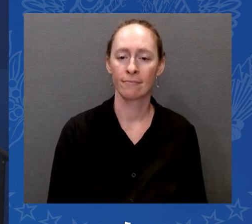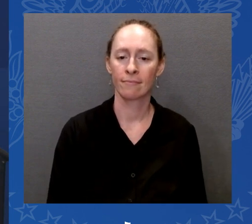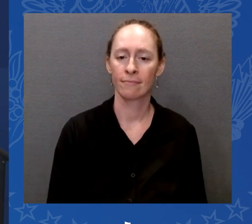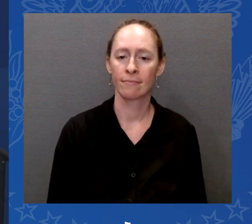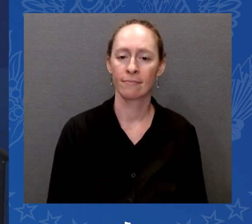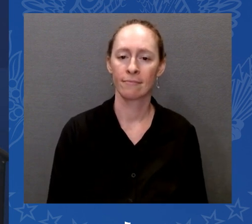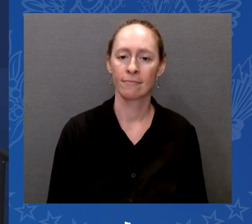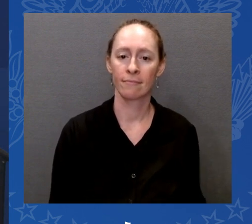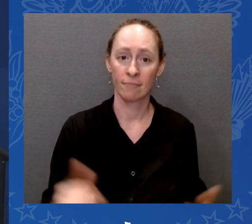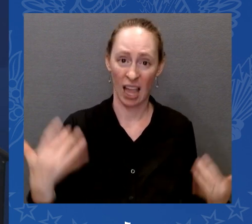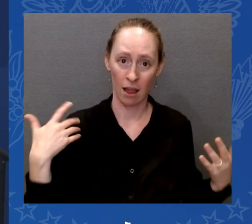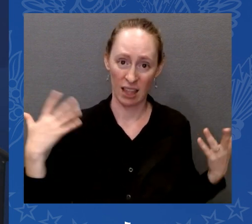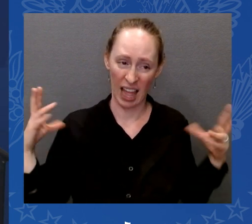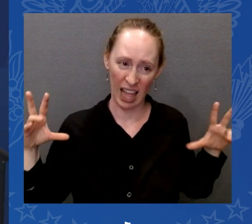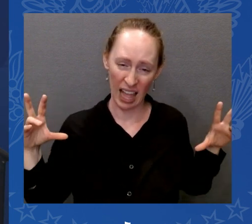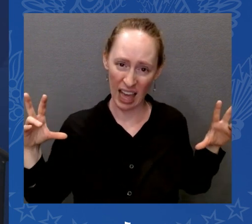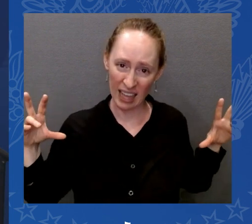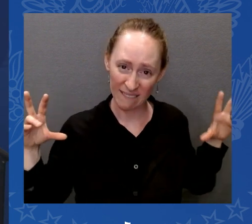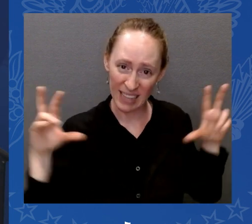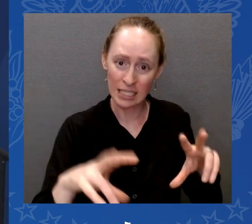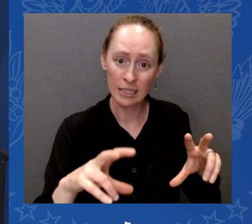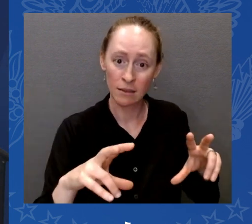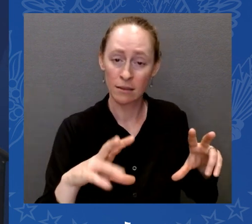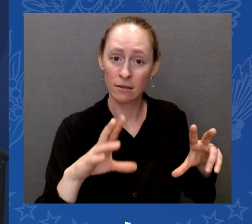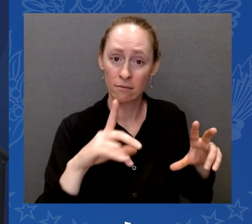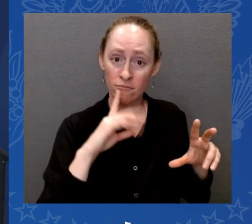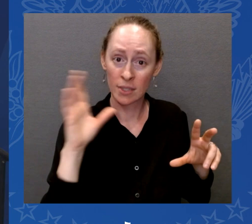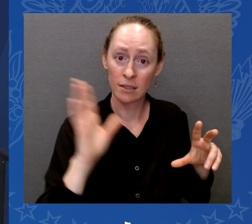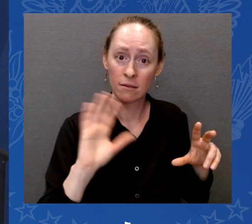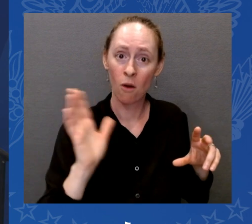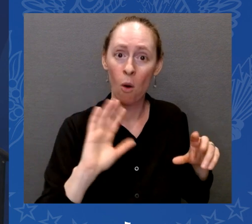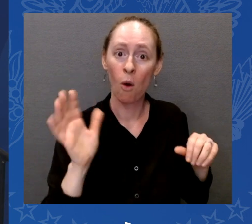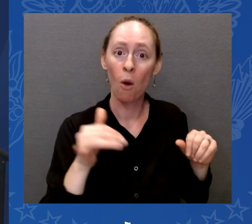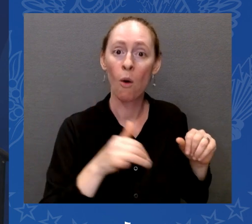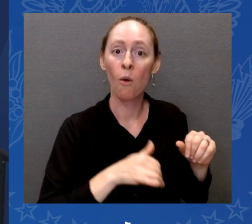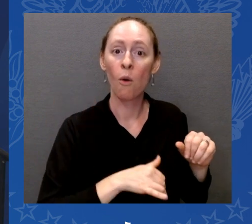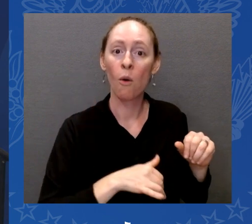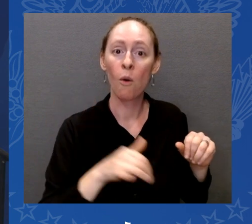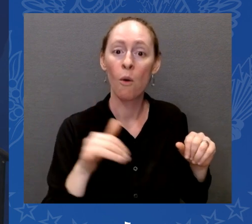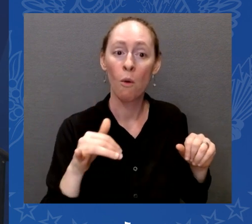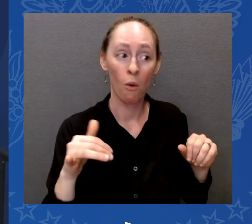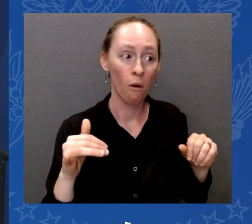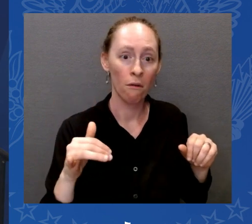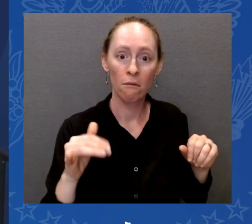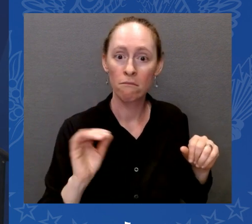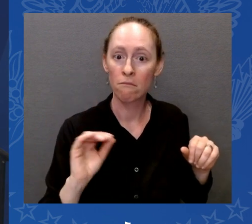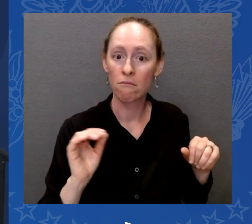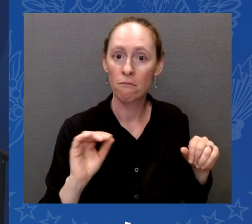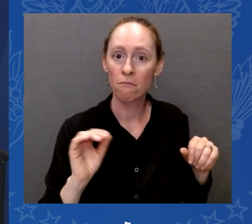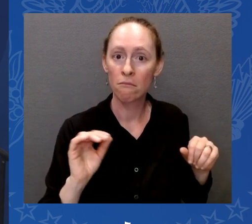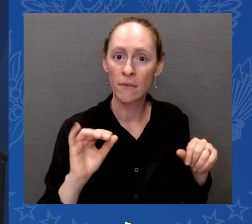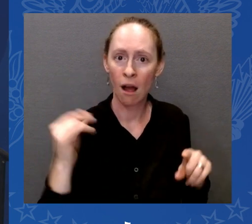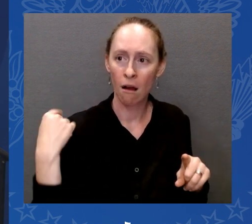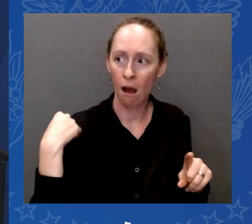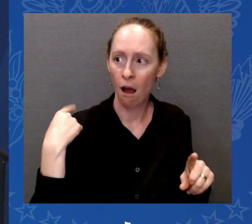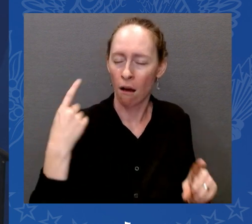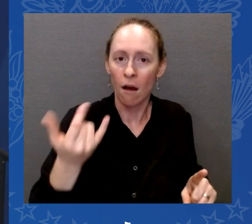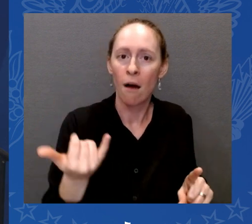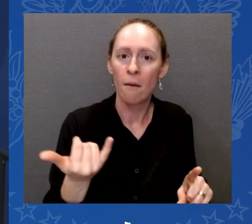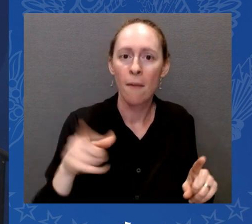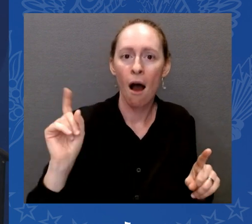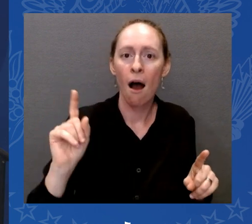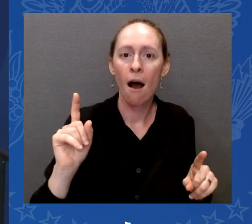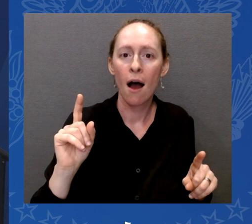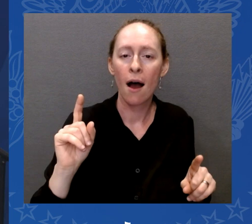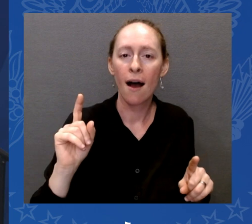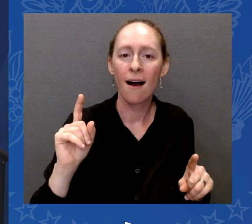it was not even realistic. Over the last 30 years, foreign countries have incentivized